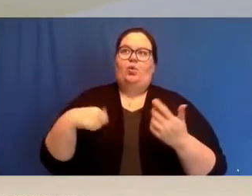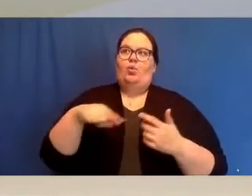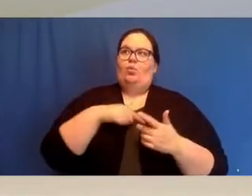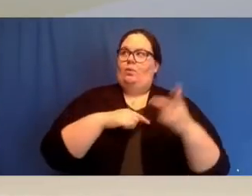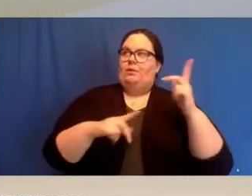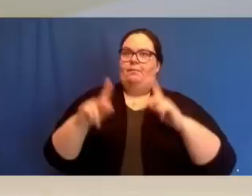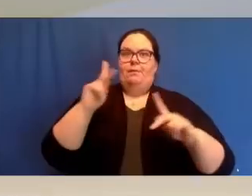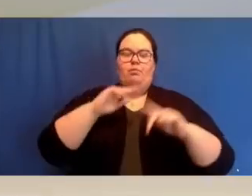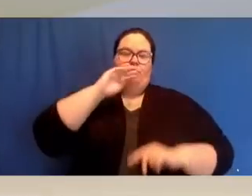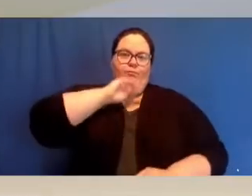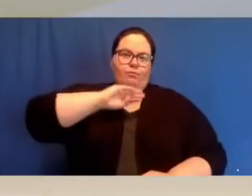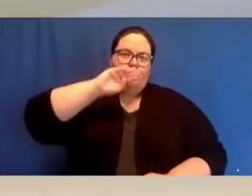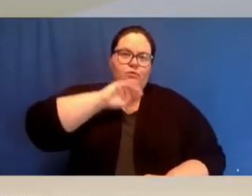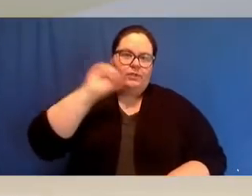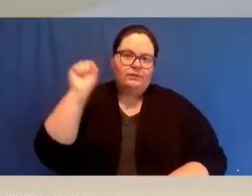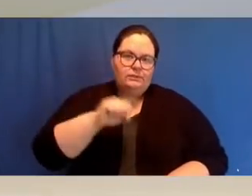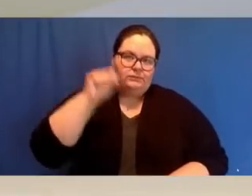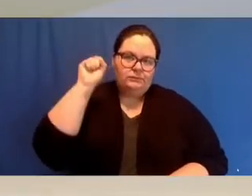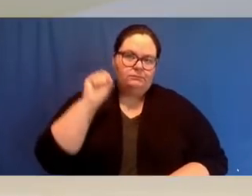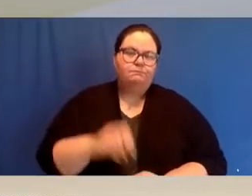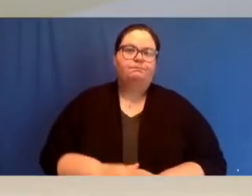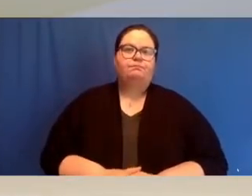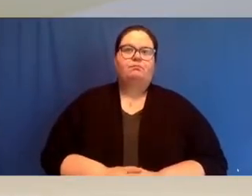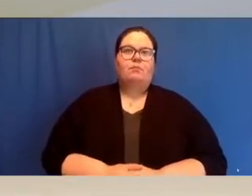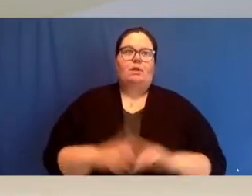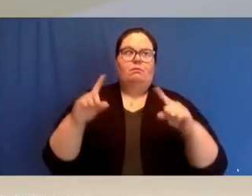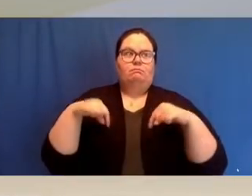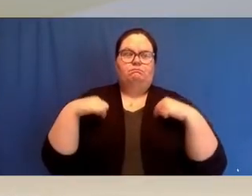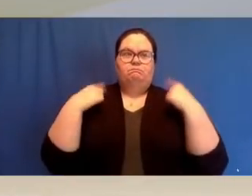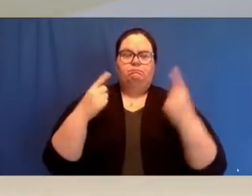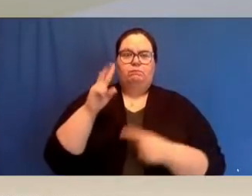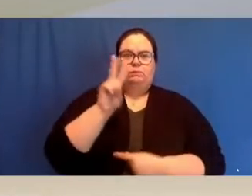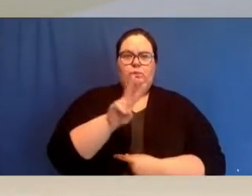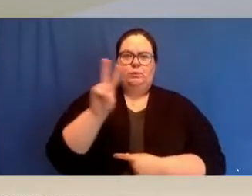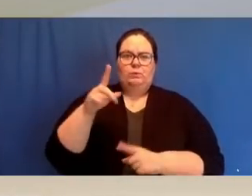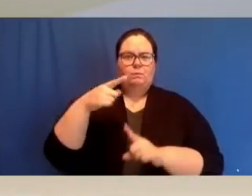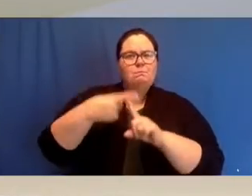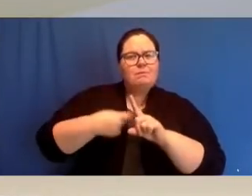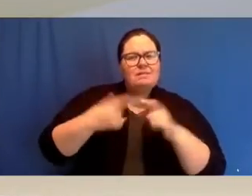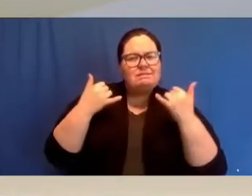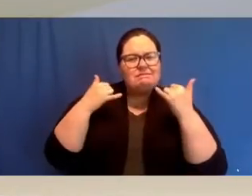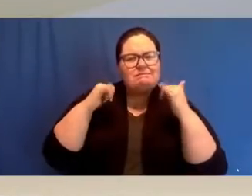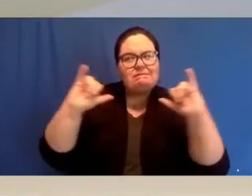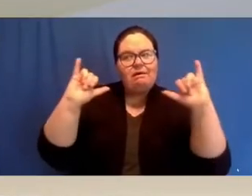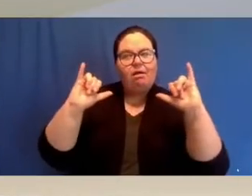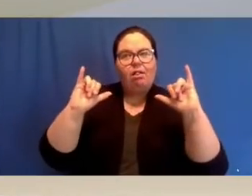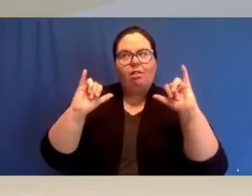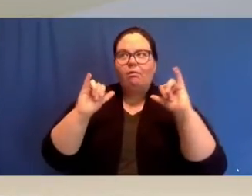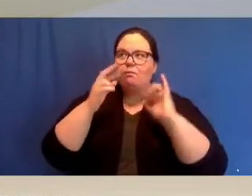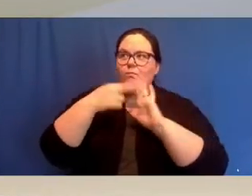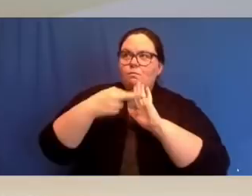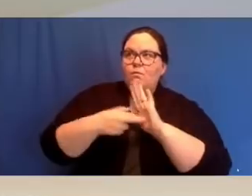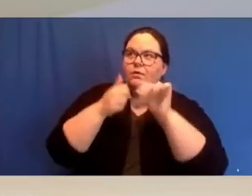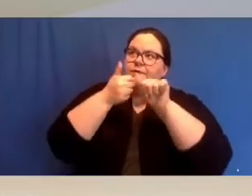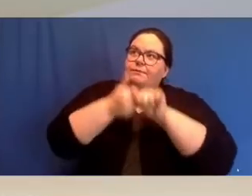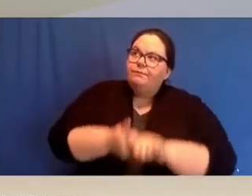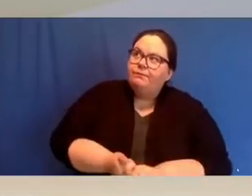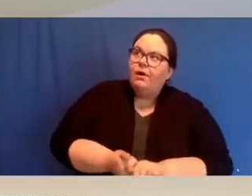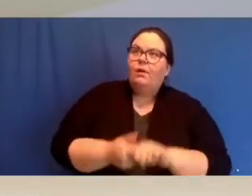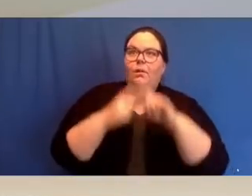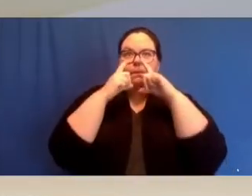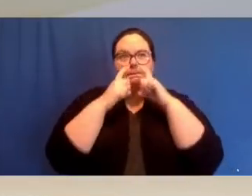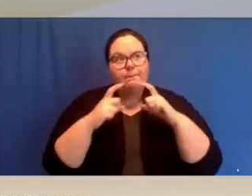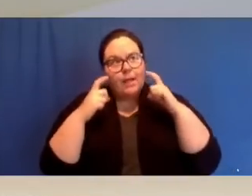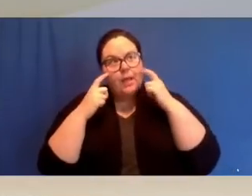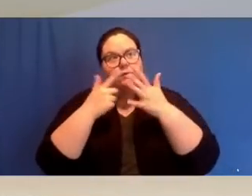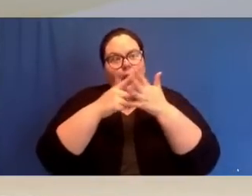are frustrated that after 22 months that we are still living within a pandemic. And I can tell you